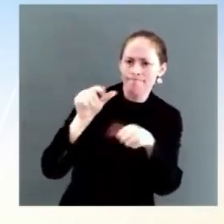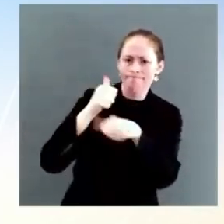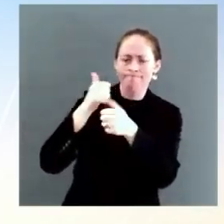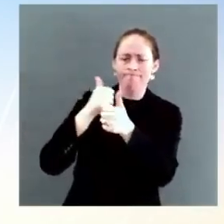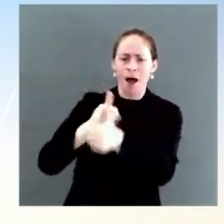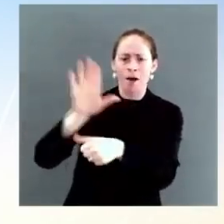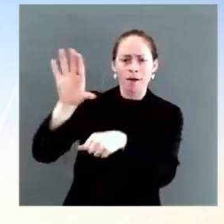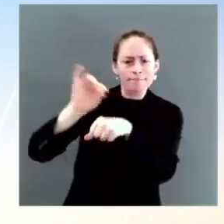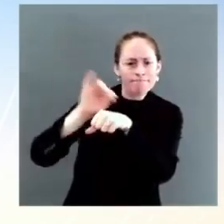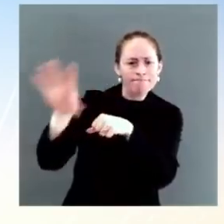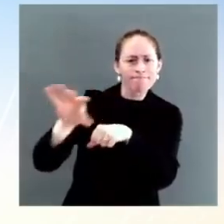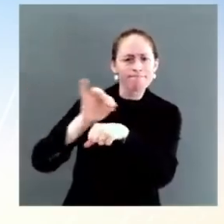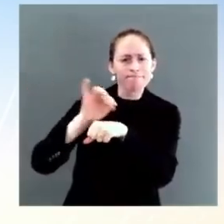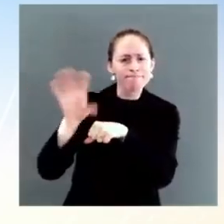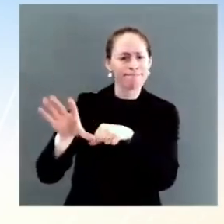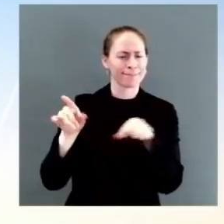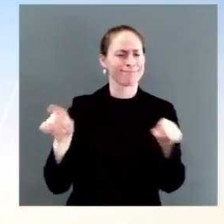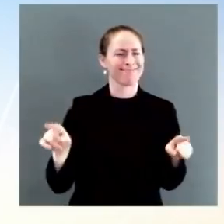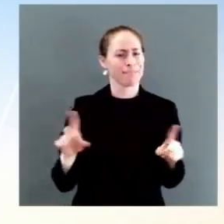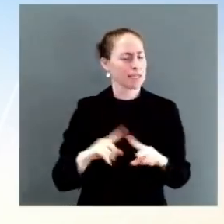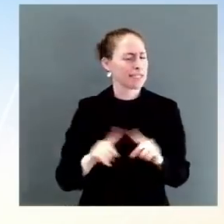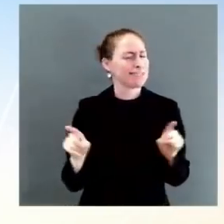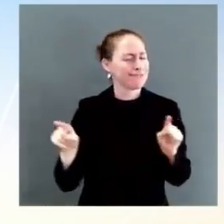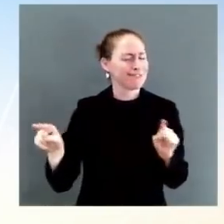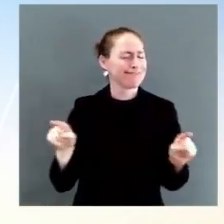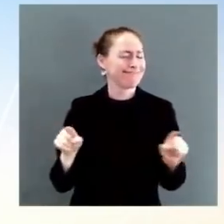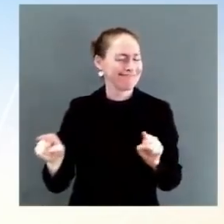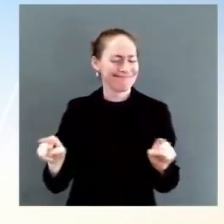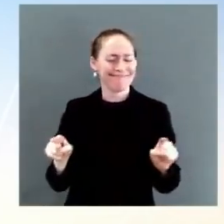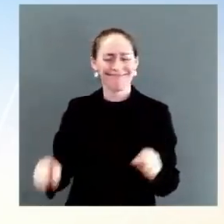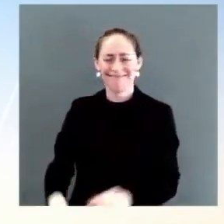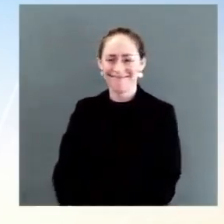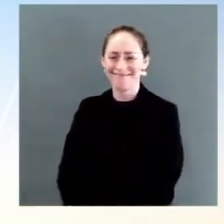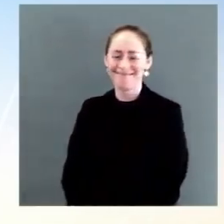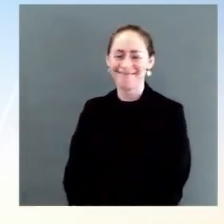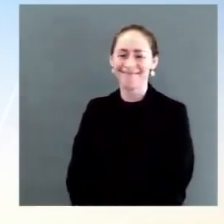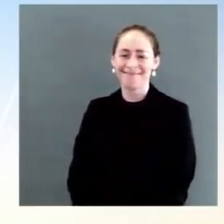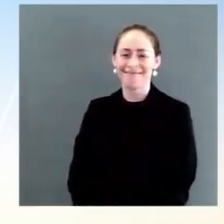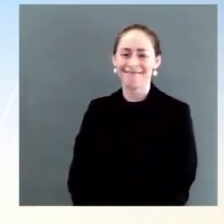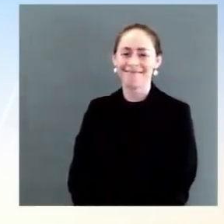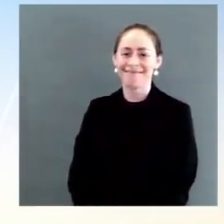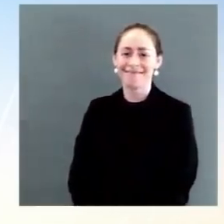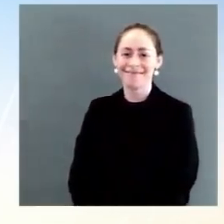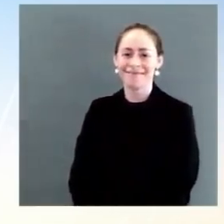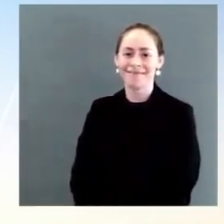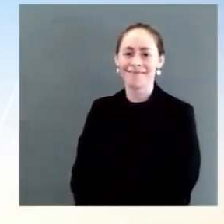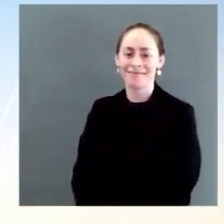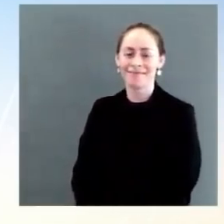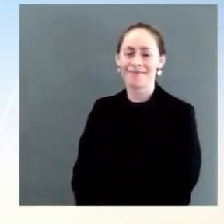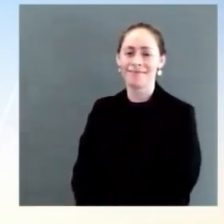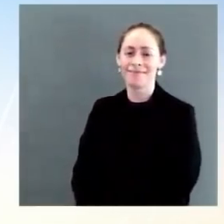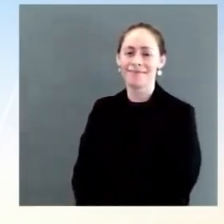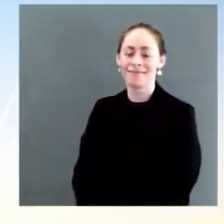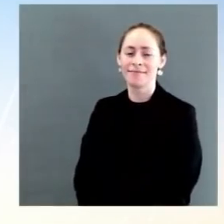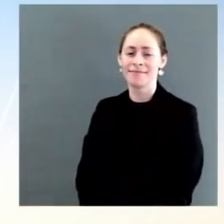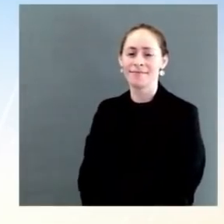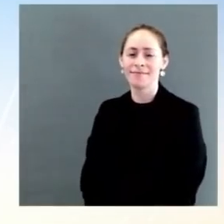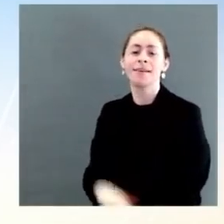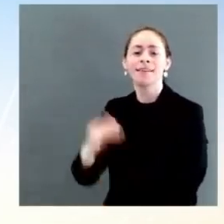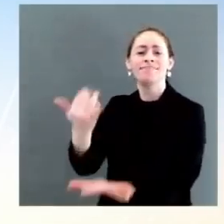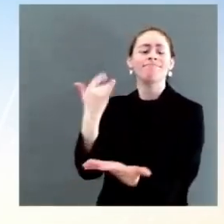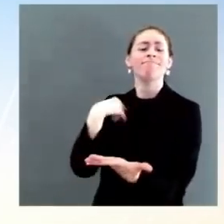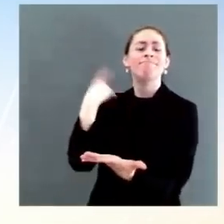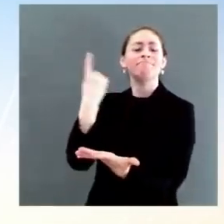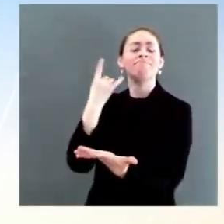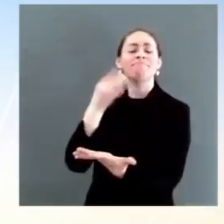gas tax as a way to show concern about inflation right now. Would President Biden support or consider a suspension of the